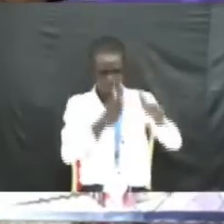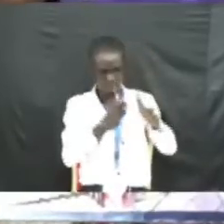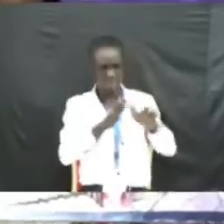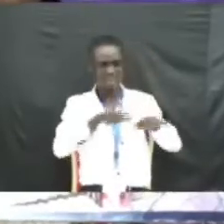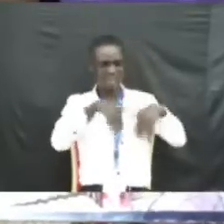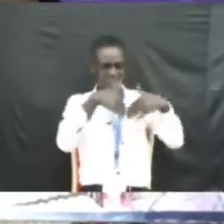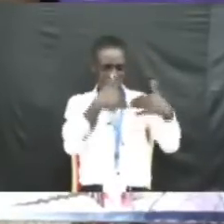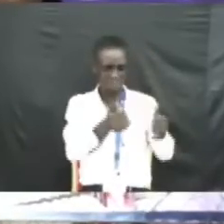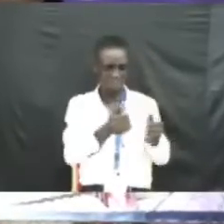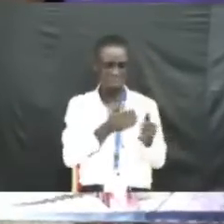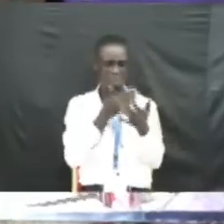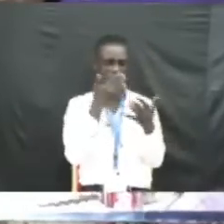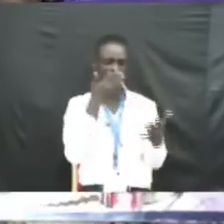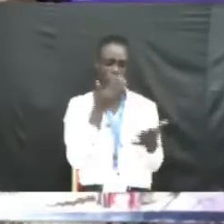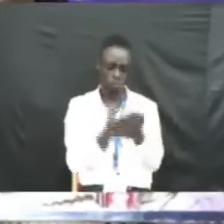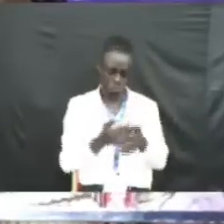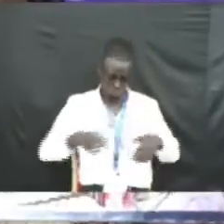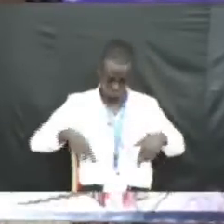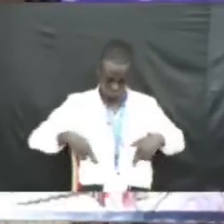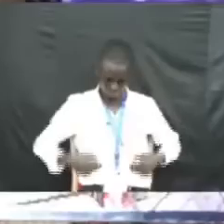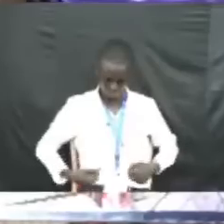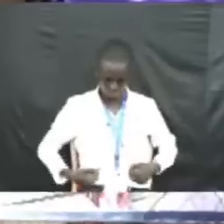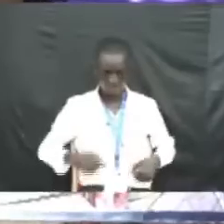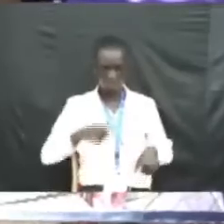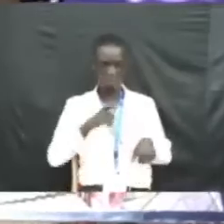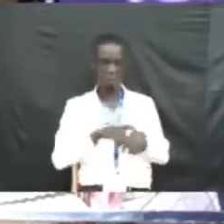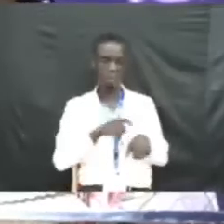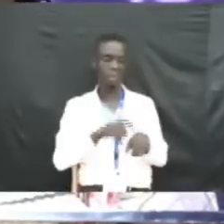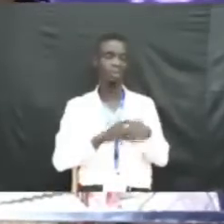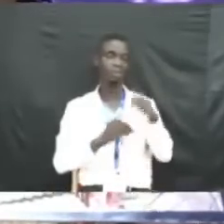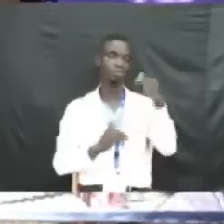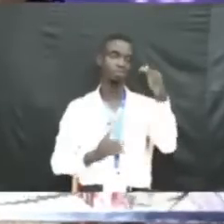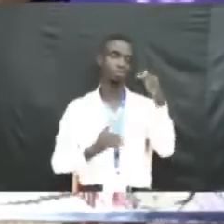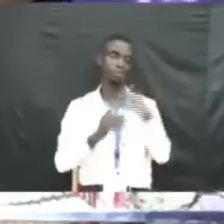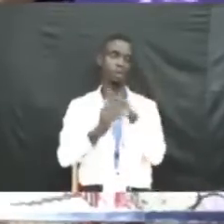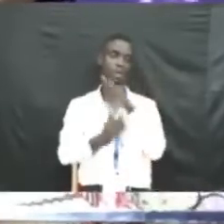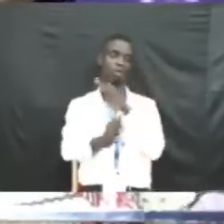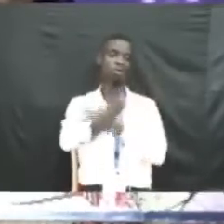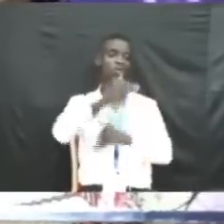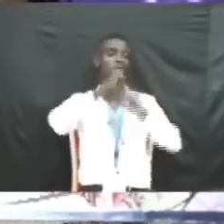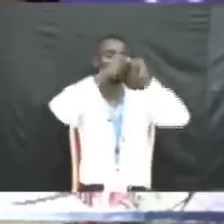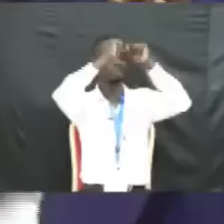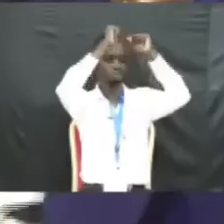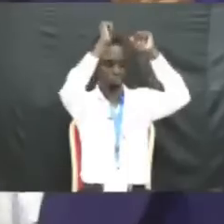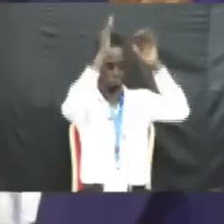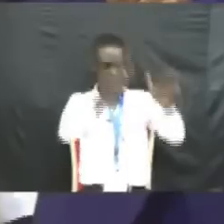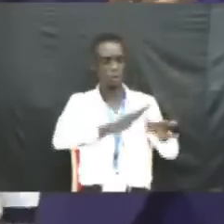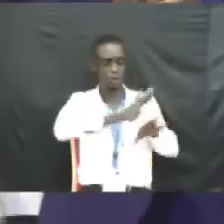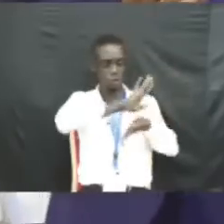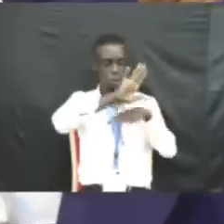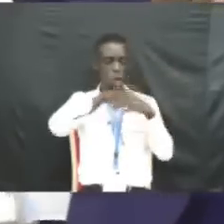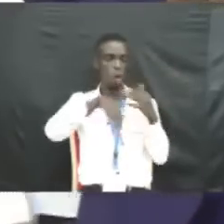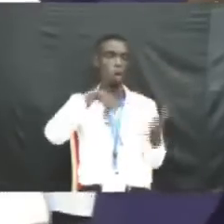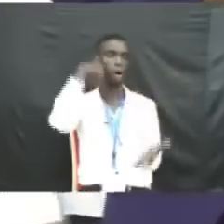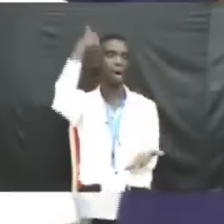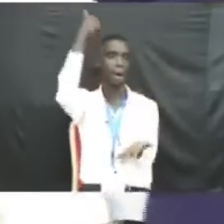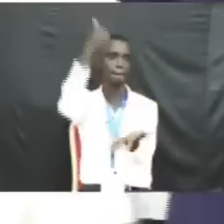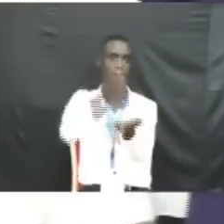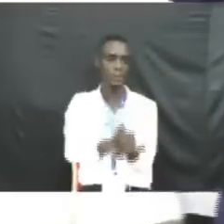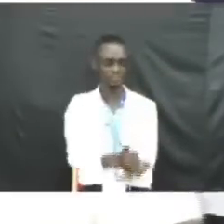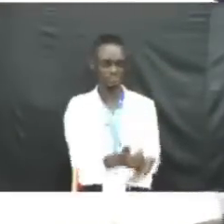restful retirement when the time is due. God bless you all. Thank you very